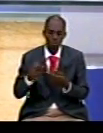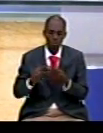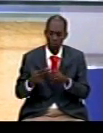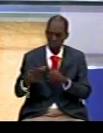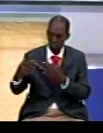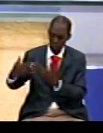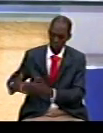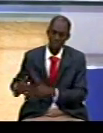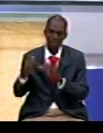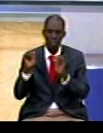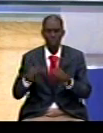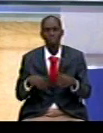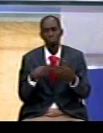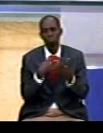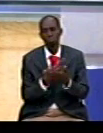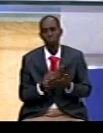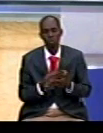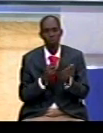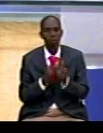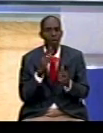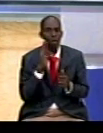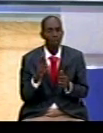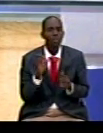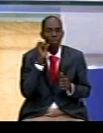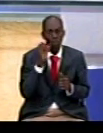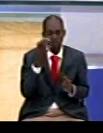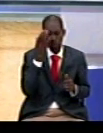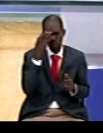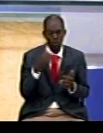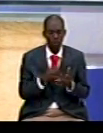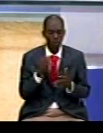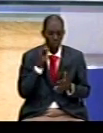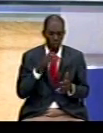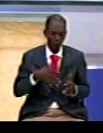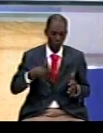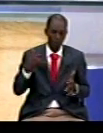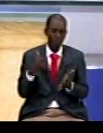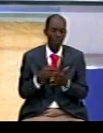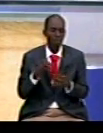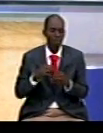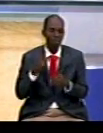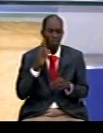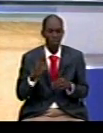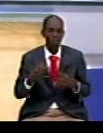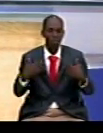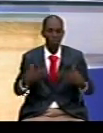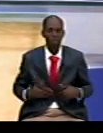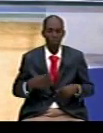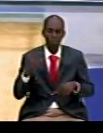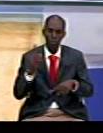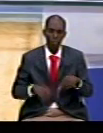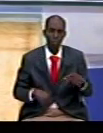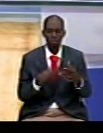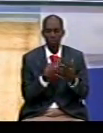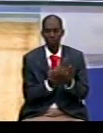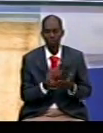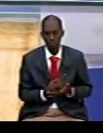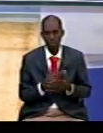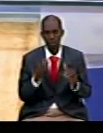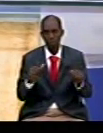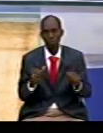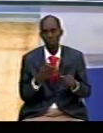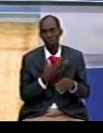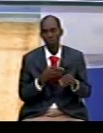I felt it in my body, and I know it is real, indisputable. Number five,